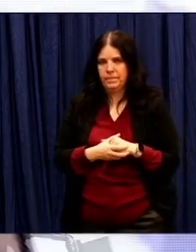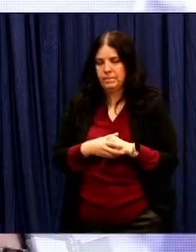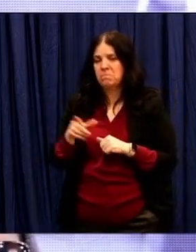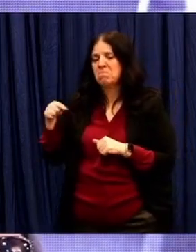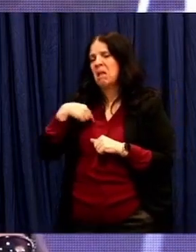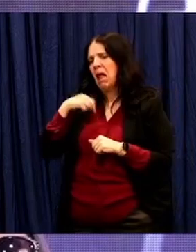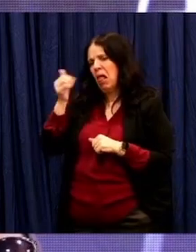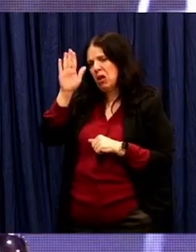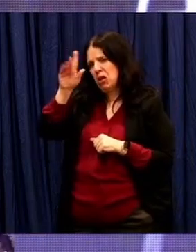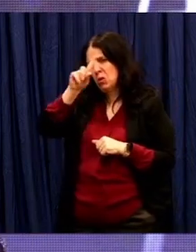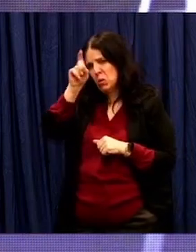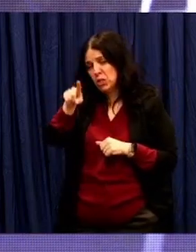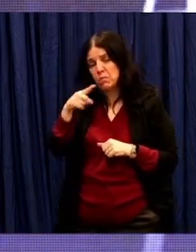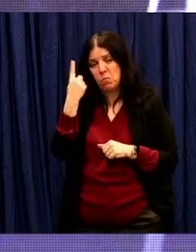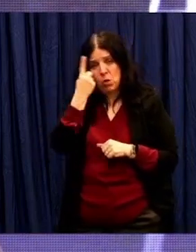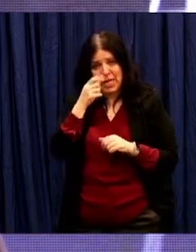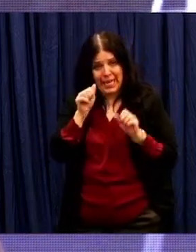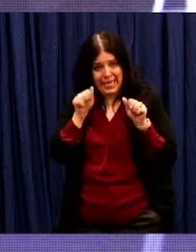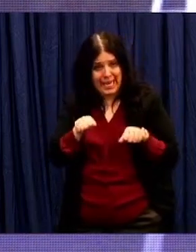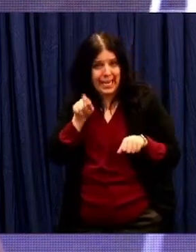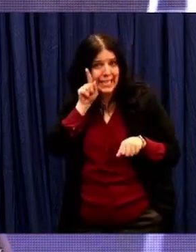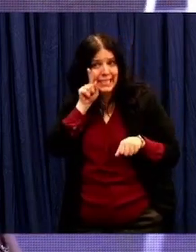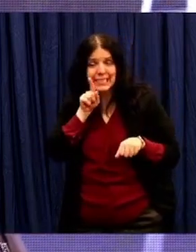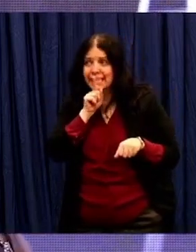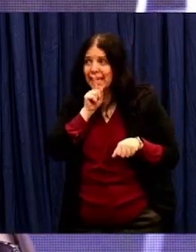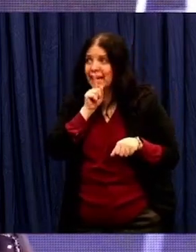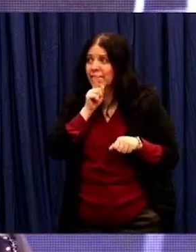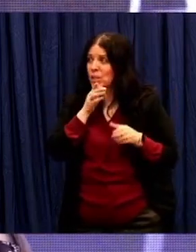a deaf individual,